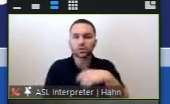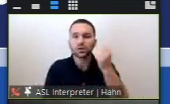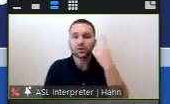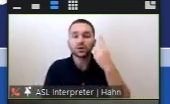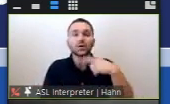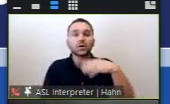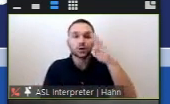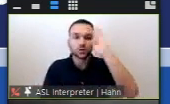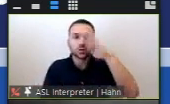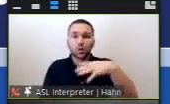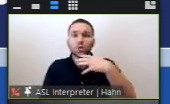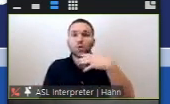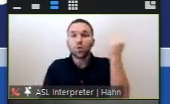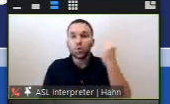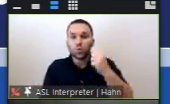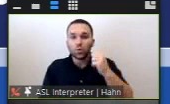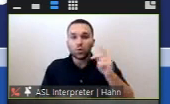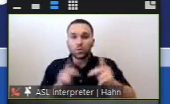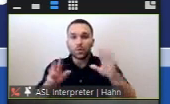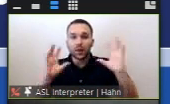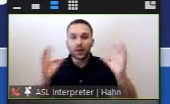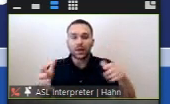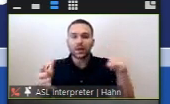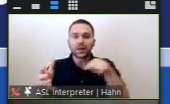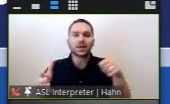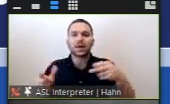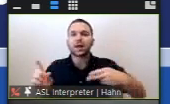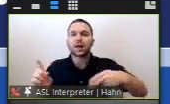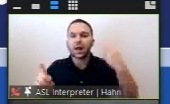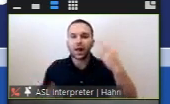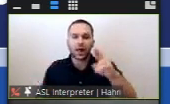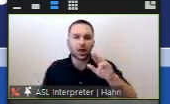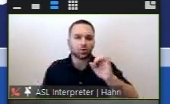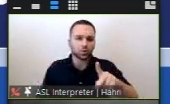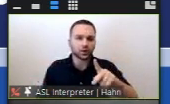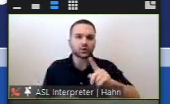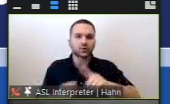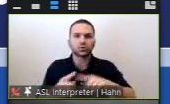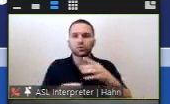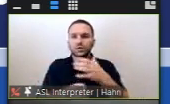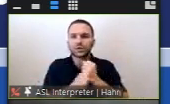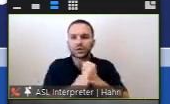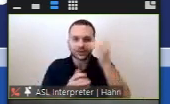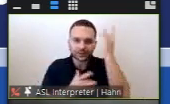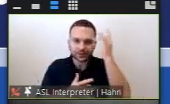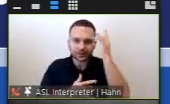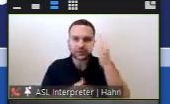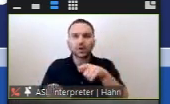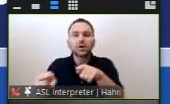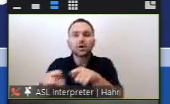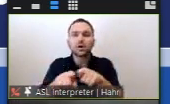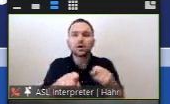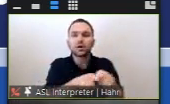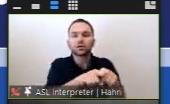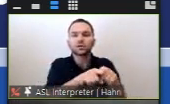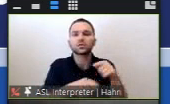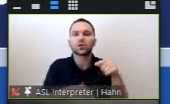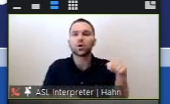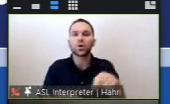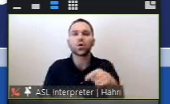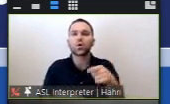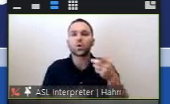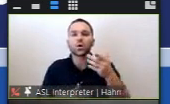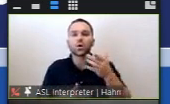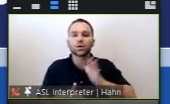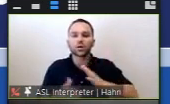is the population that is probably most susceptible to waning immunity. They may have not had the most robust immune response to the vaccine to